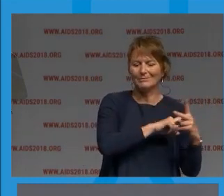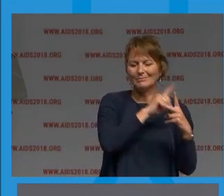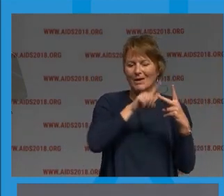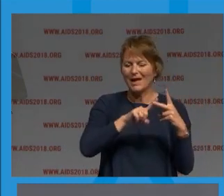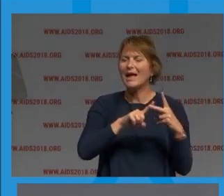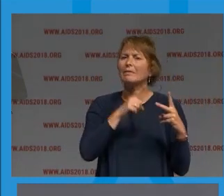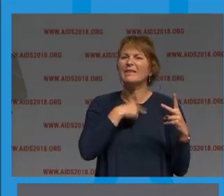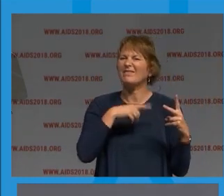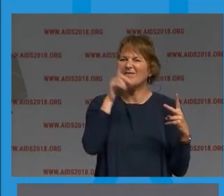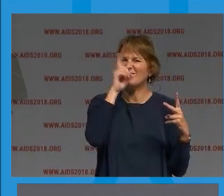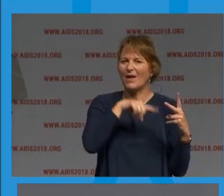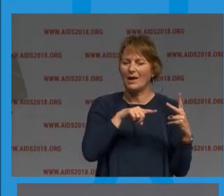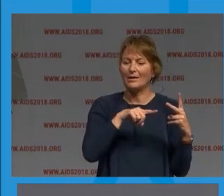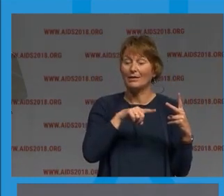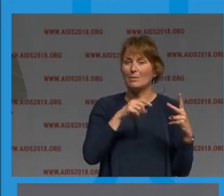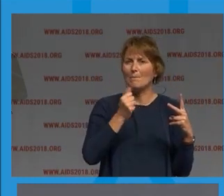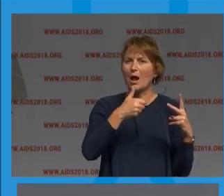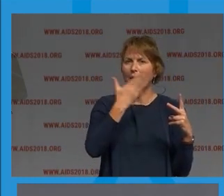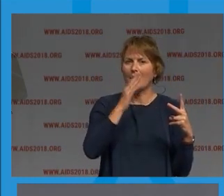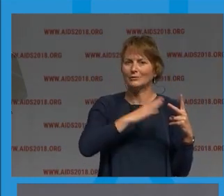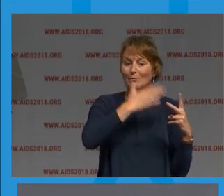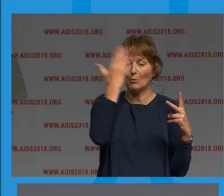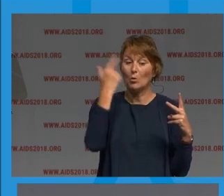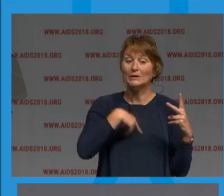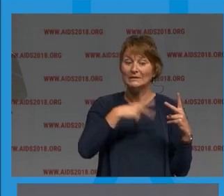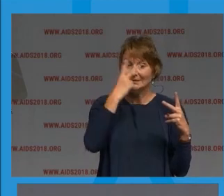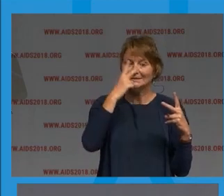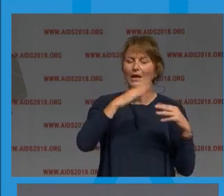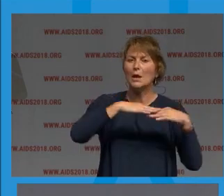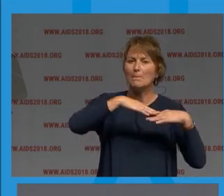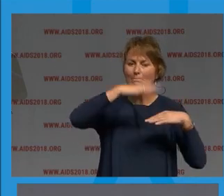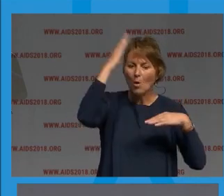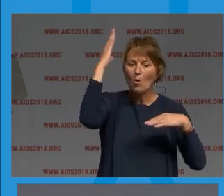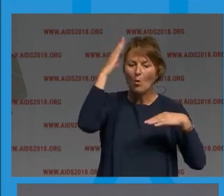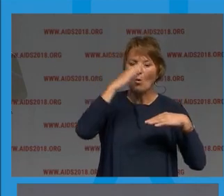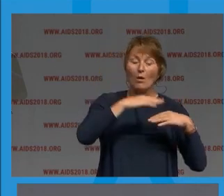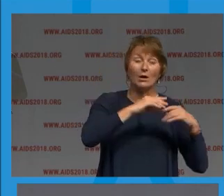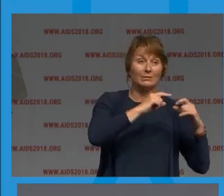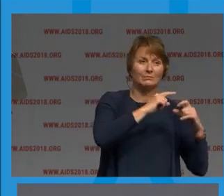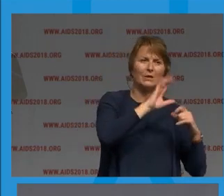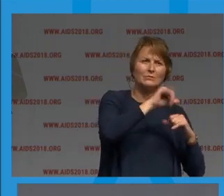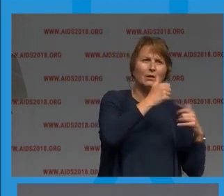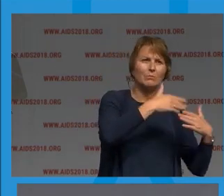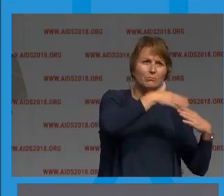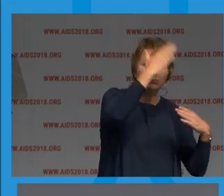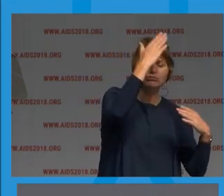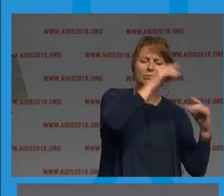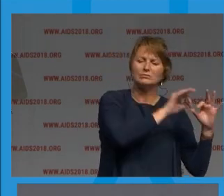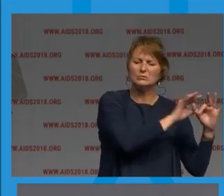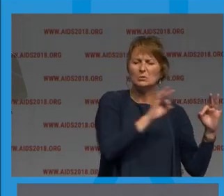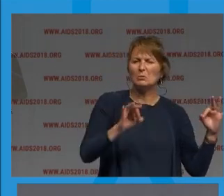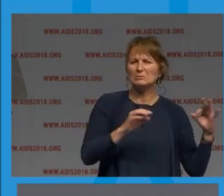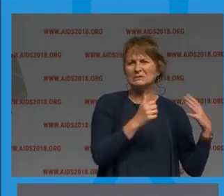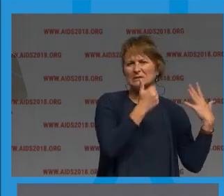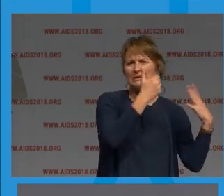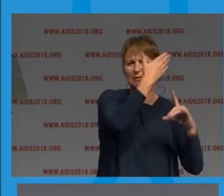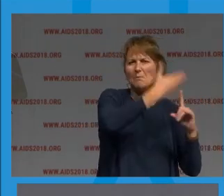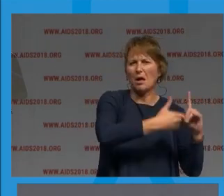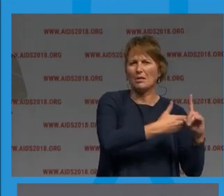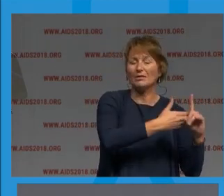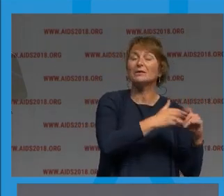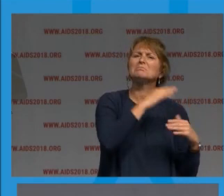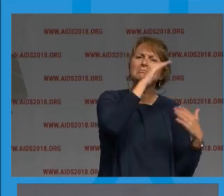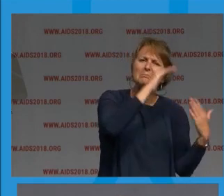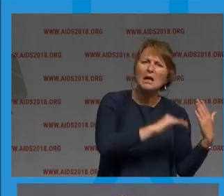will note that there was an increase in viral load suppression in the naltrexone arm from baseline to 6 months at both thresholds of less than